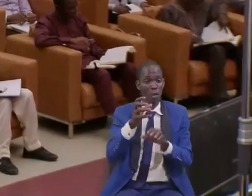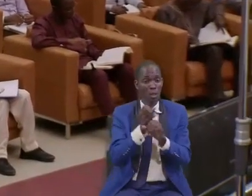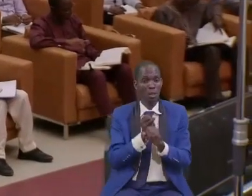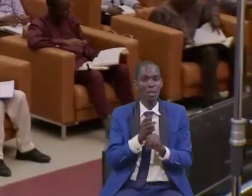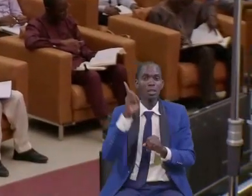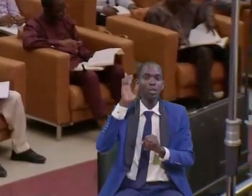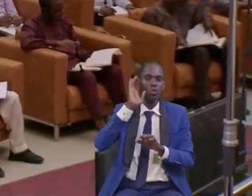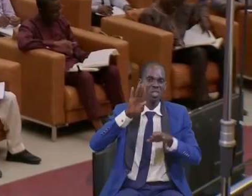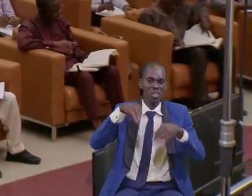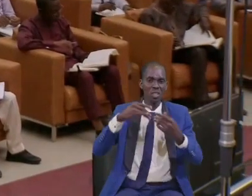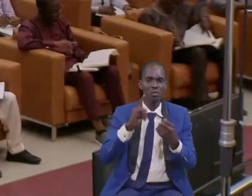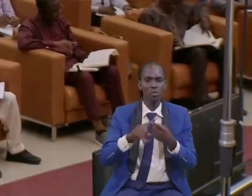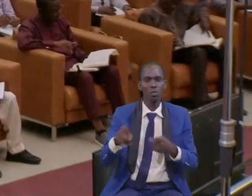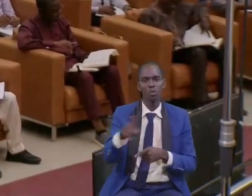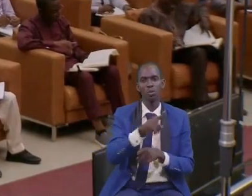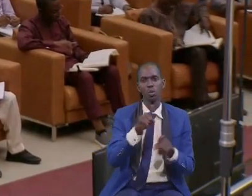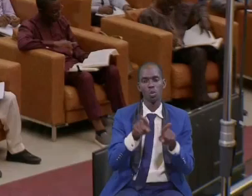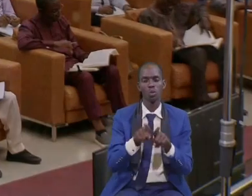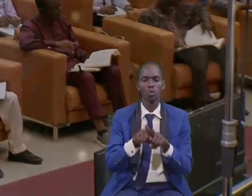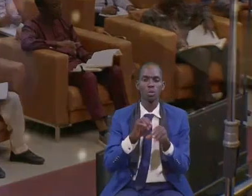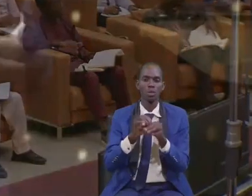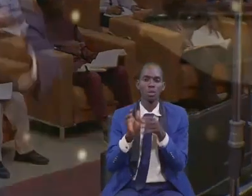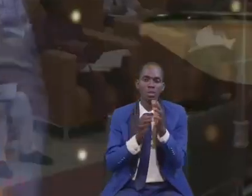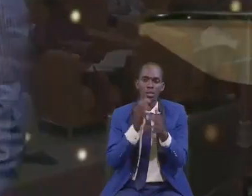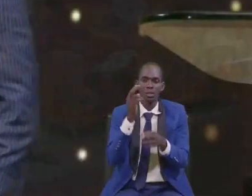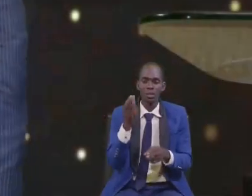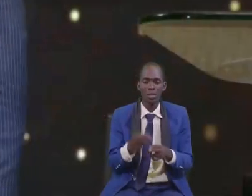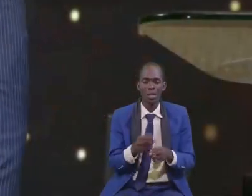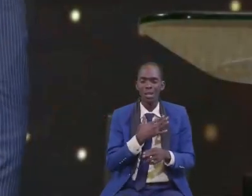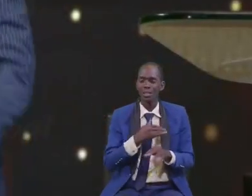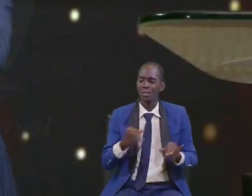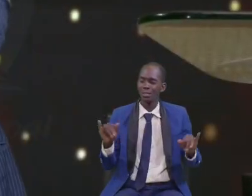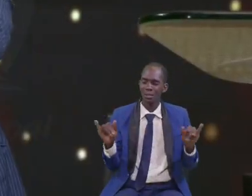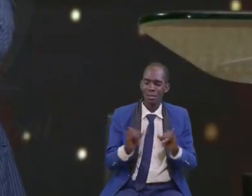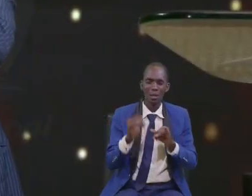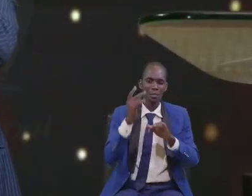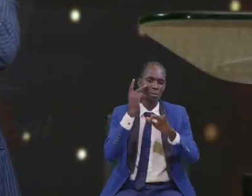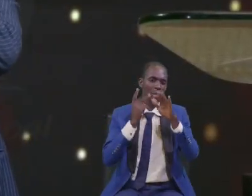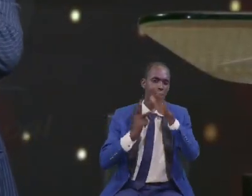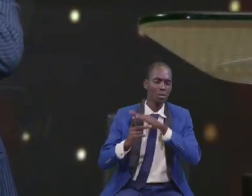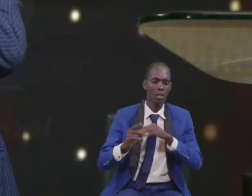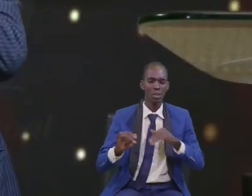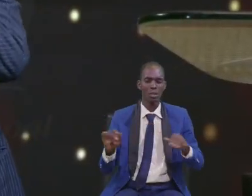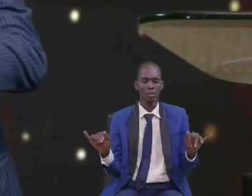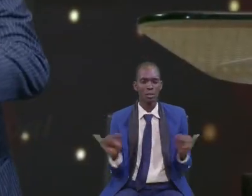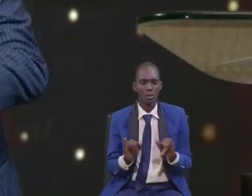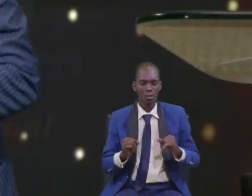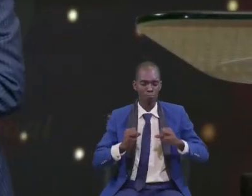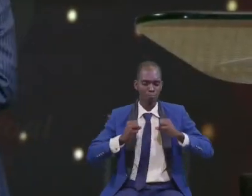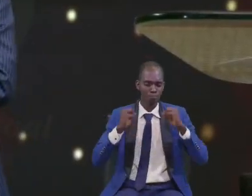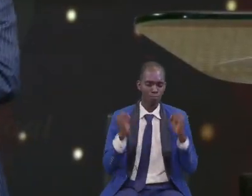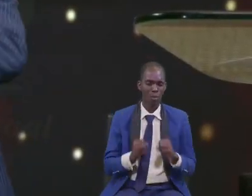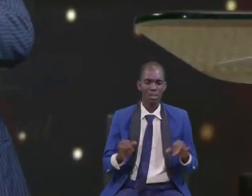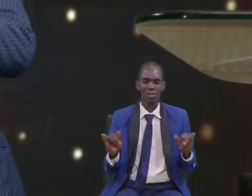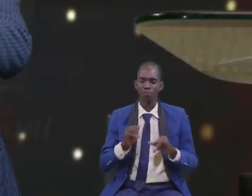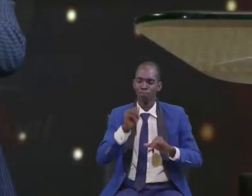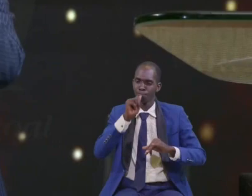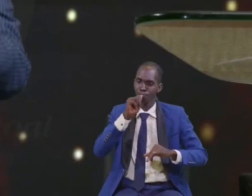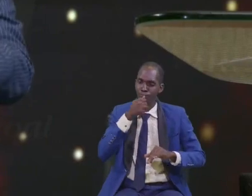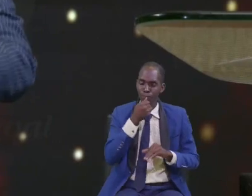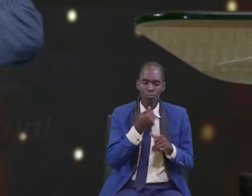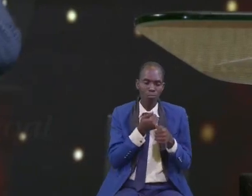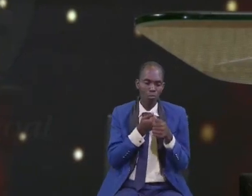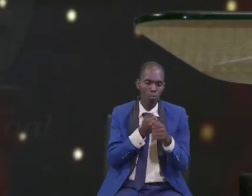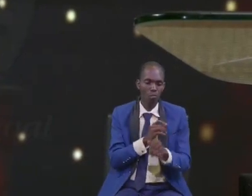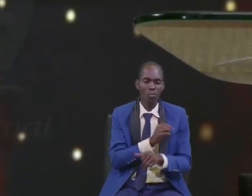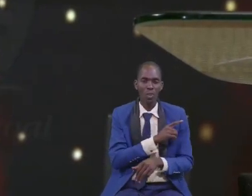same foresight and the same fervency and the same passion and the same perseverance, following